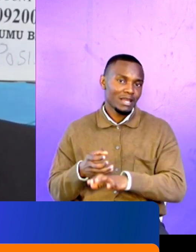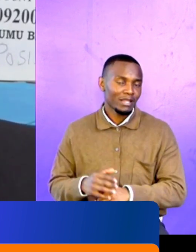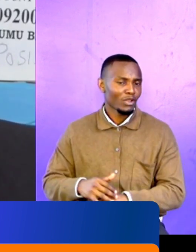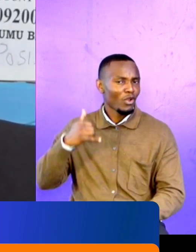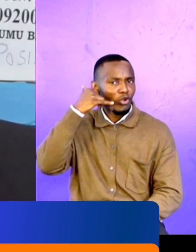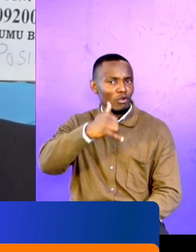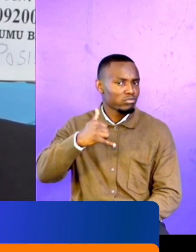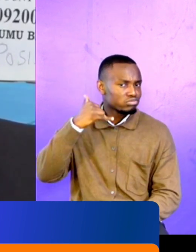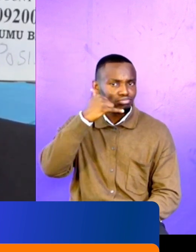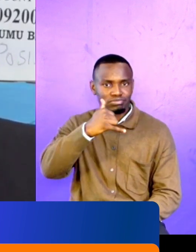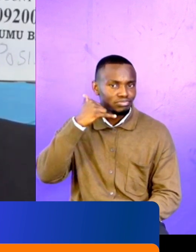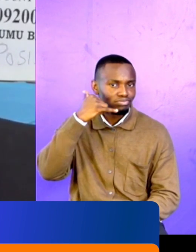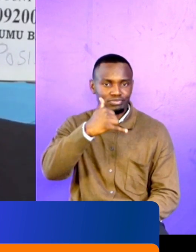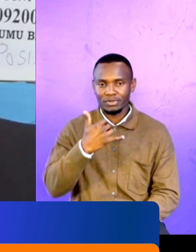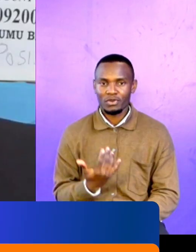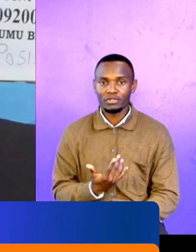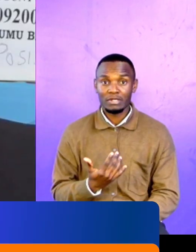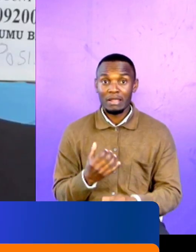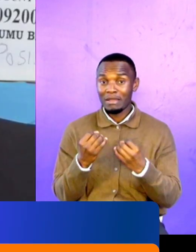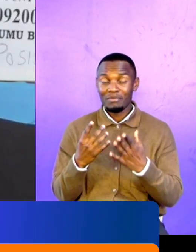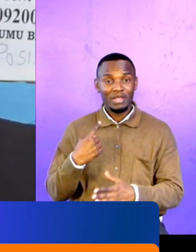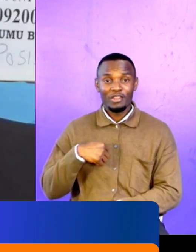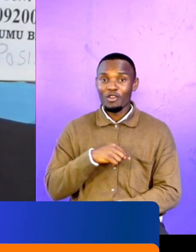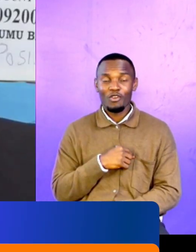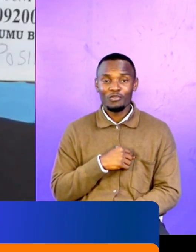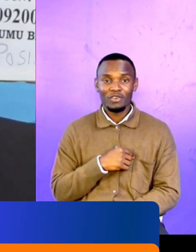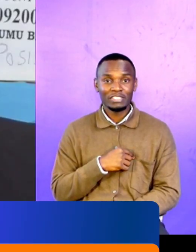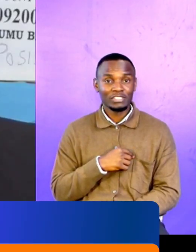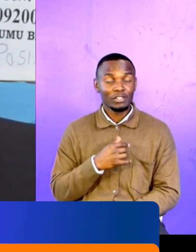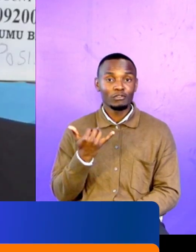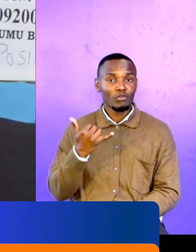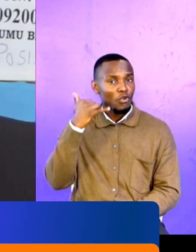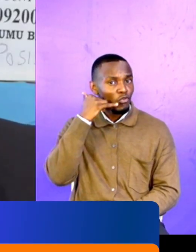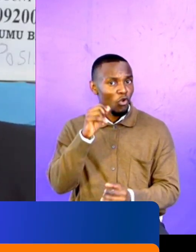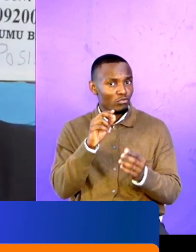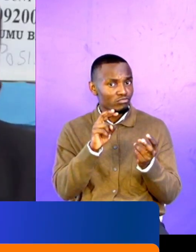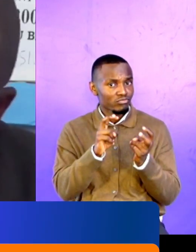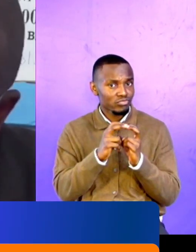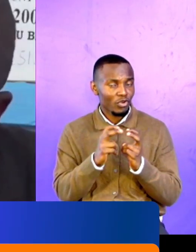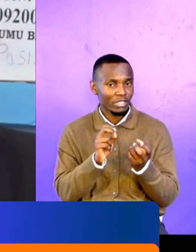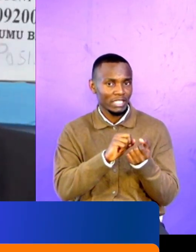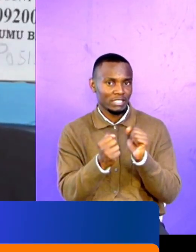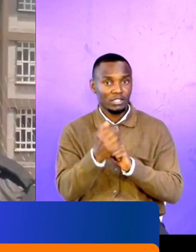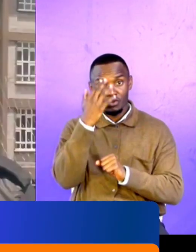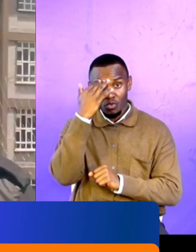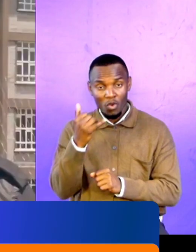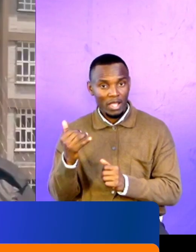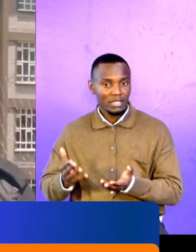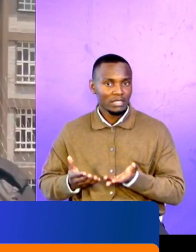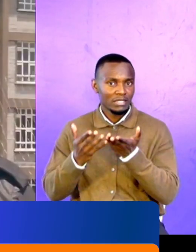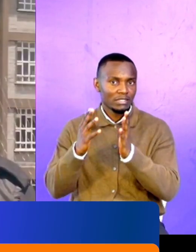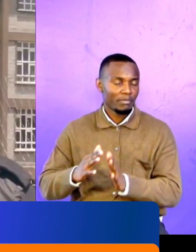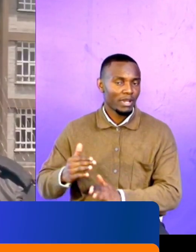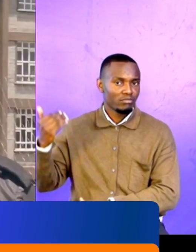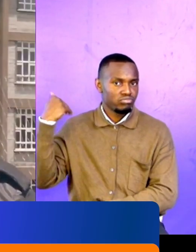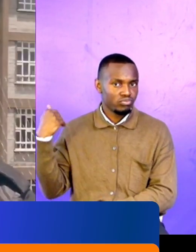yetu tunabadilisha hata simu, namba ya simu kwa sababu tunasumbuliwa sana na suppliers. Na shule kadhaa zimepelekwa kotini pia. Even last